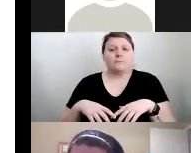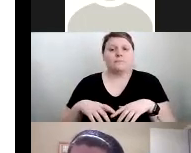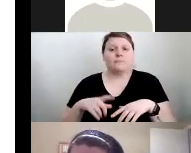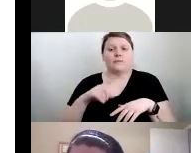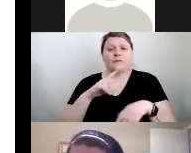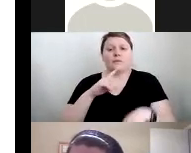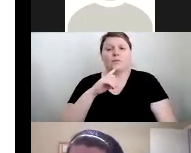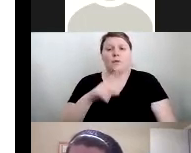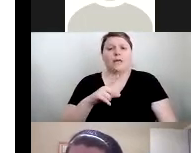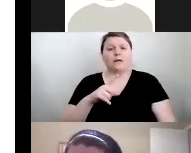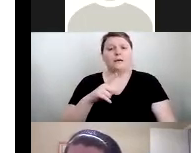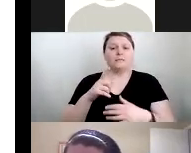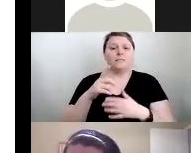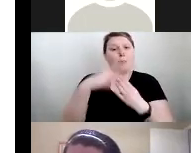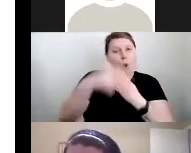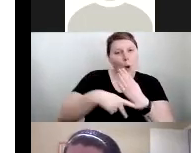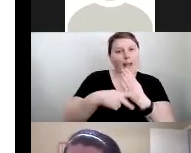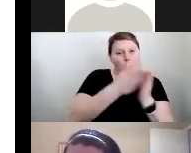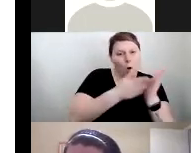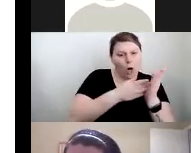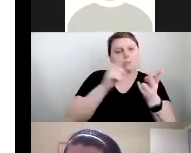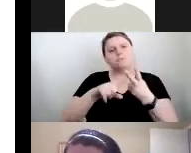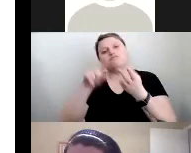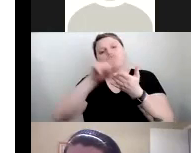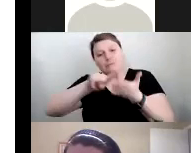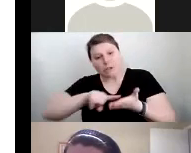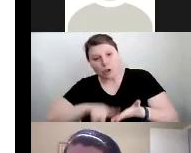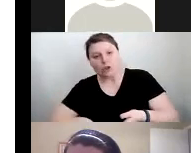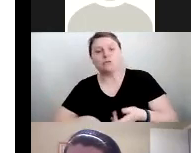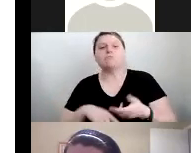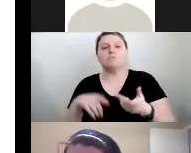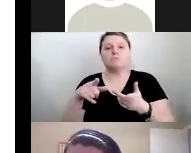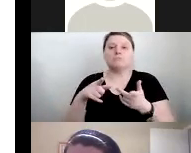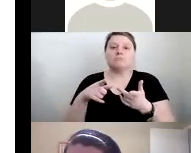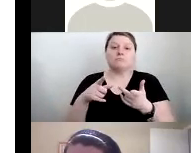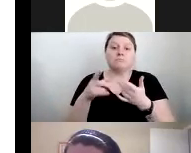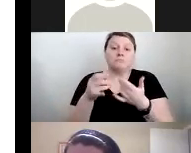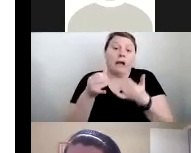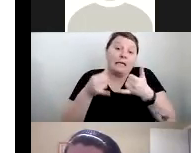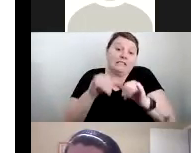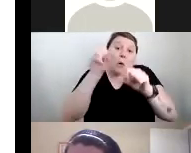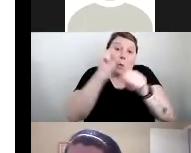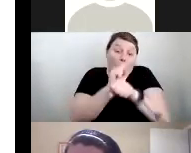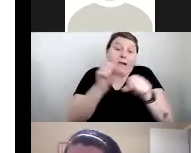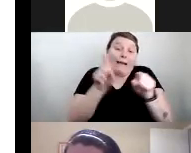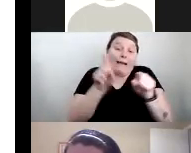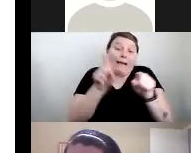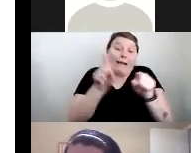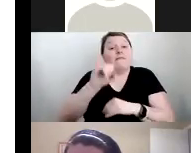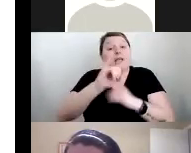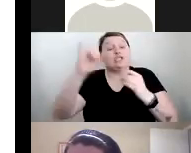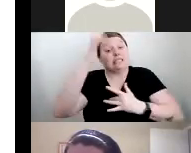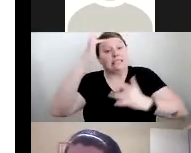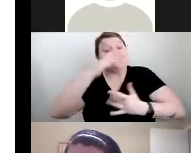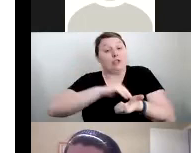programmatic activities as well as research. And then I also still practice as an infectious diseases physician, as